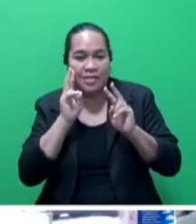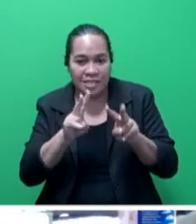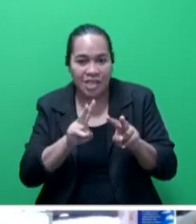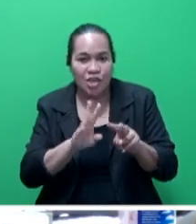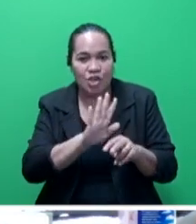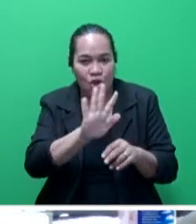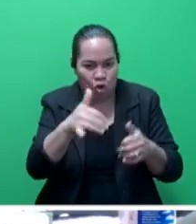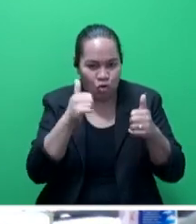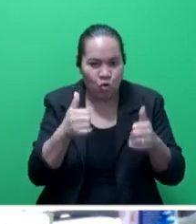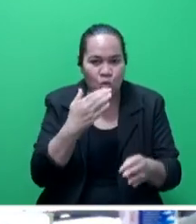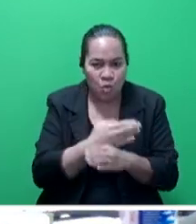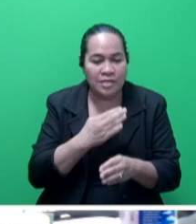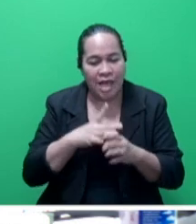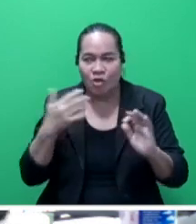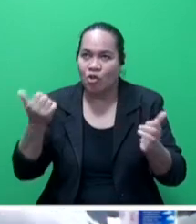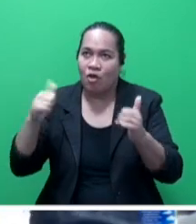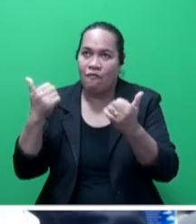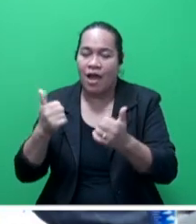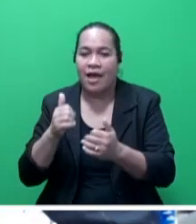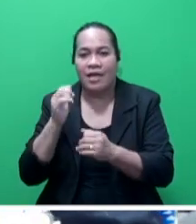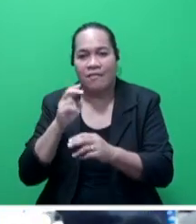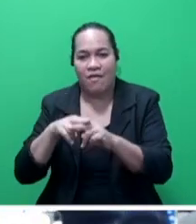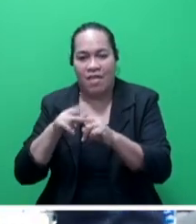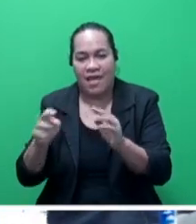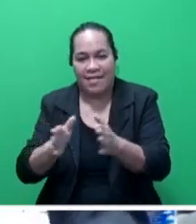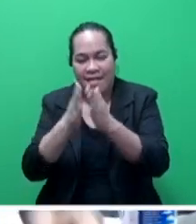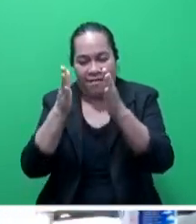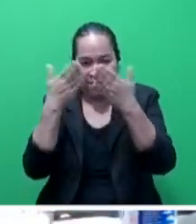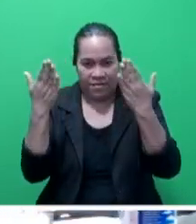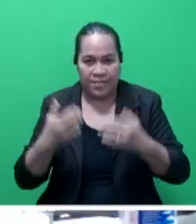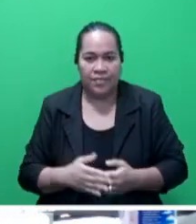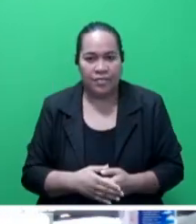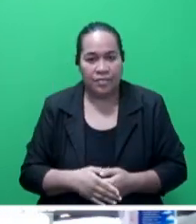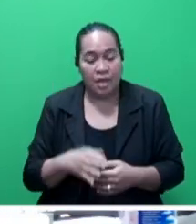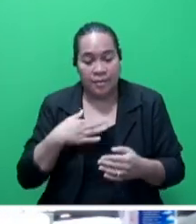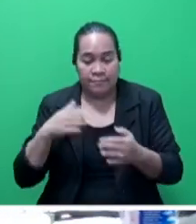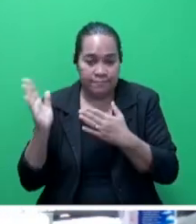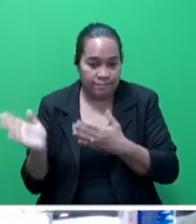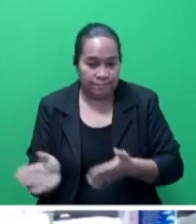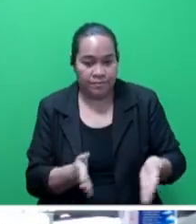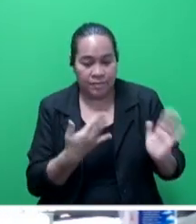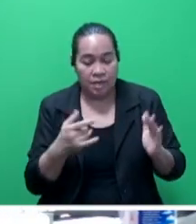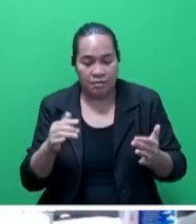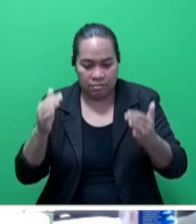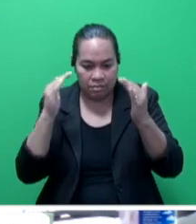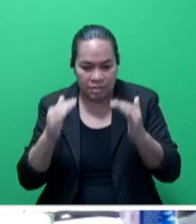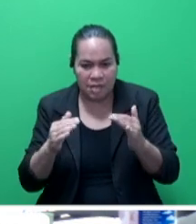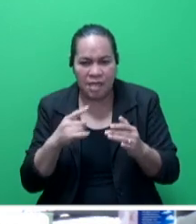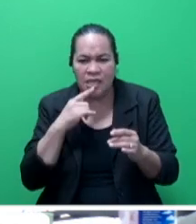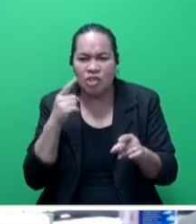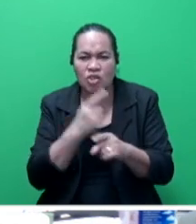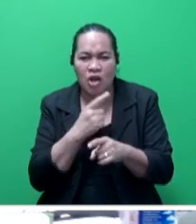glorify your Father in heaven. Thank you, Mr. Speaker, sir. Let me go on to, it's a smoke screen,